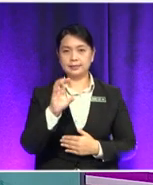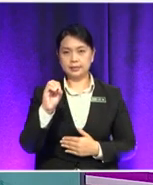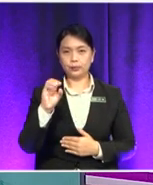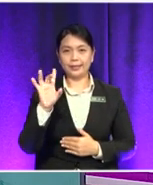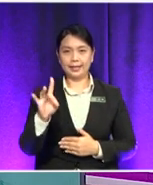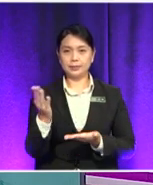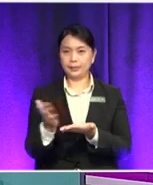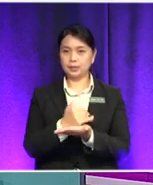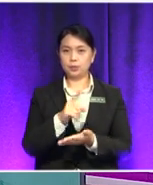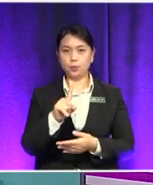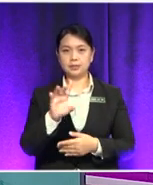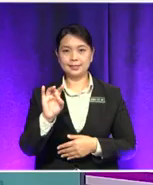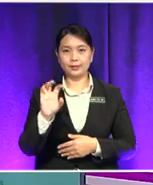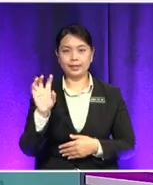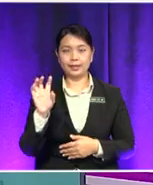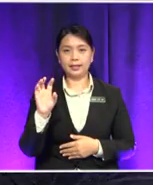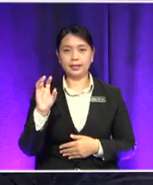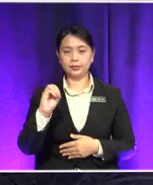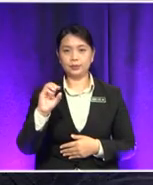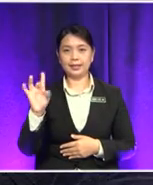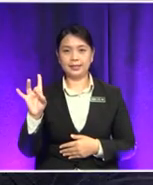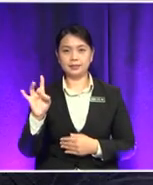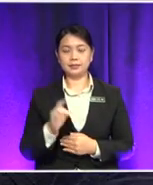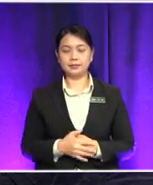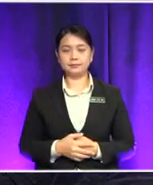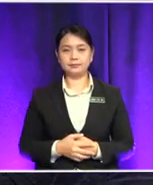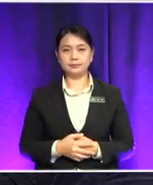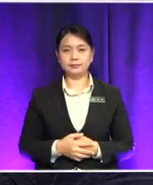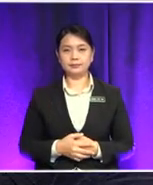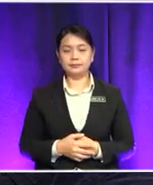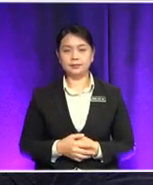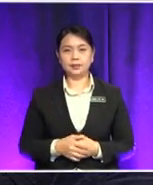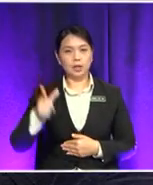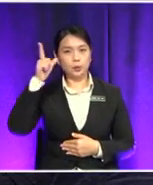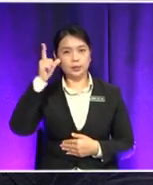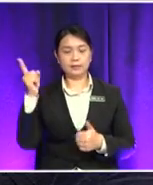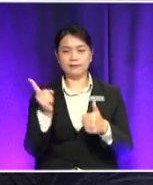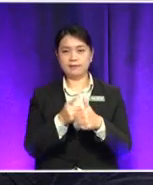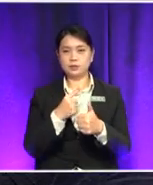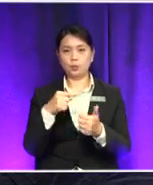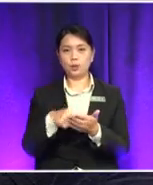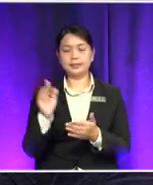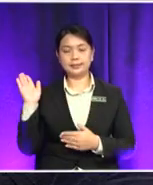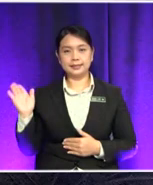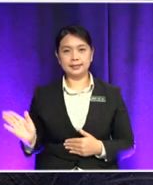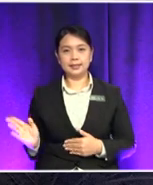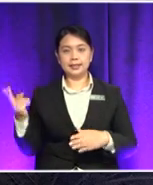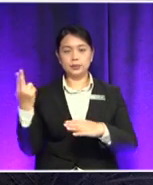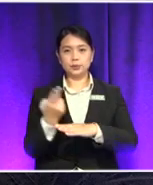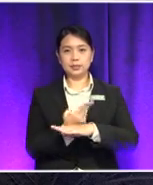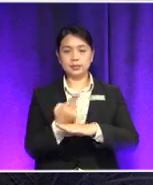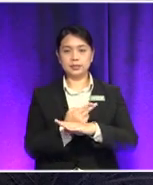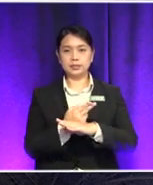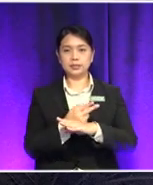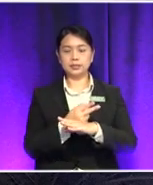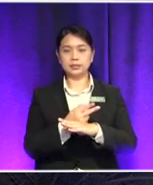let us look at the first one. Okay, this one uses an